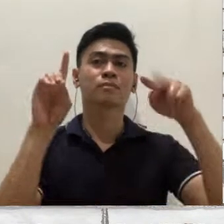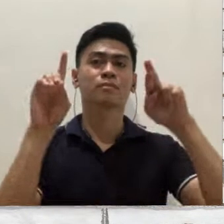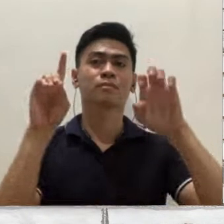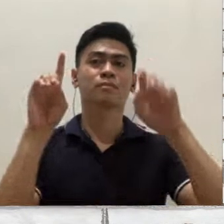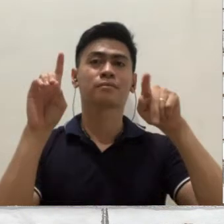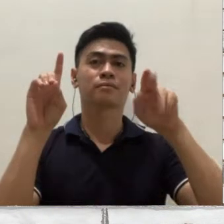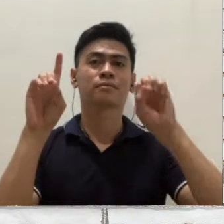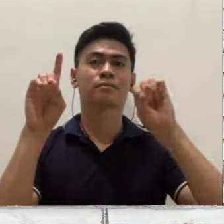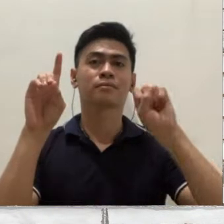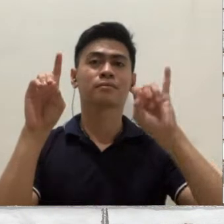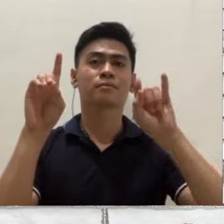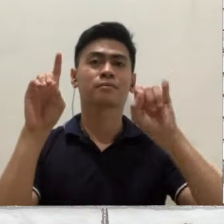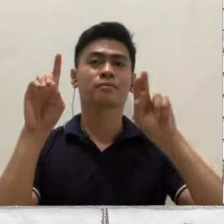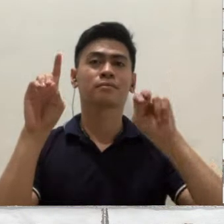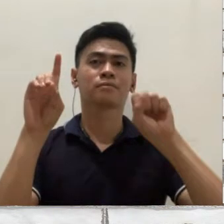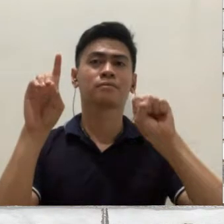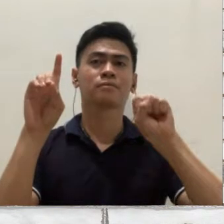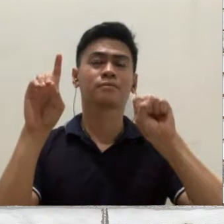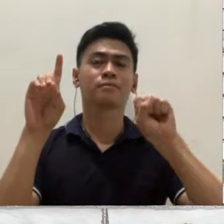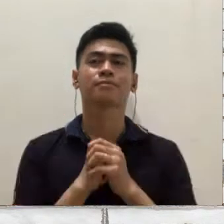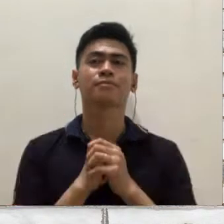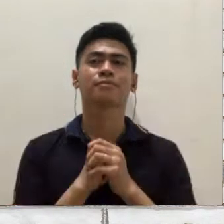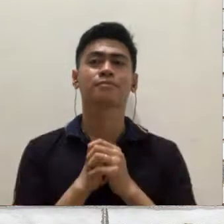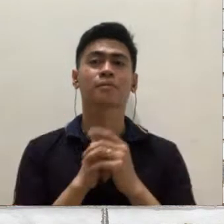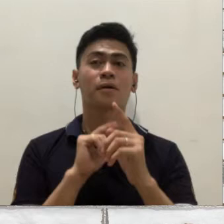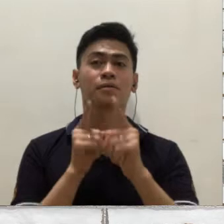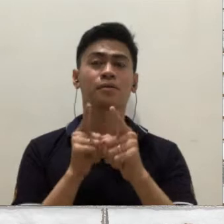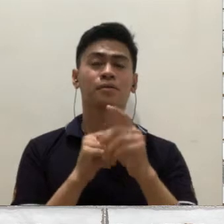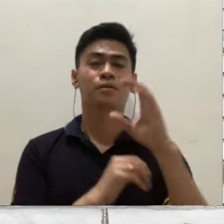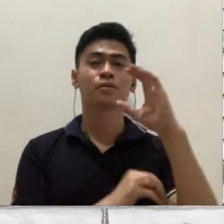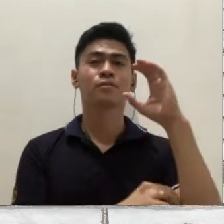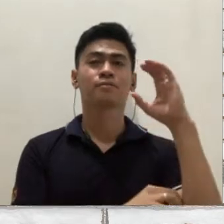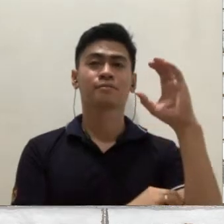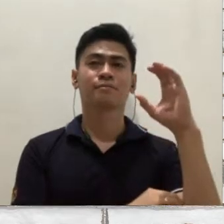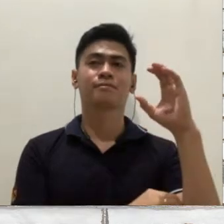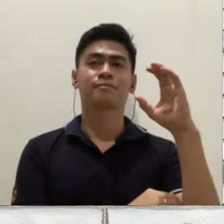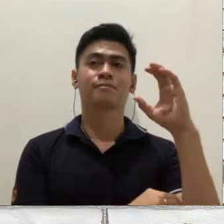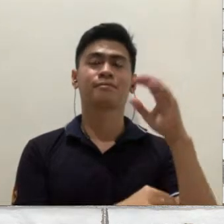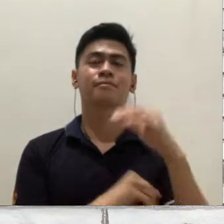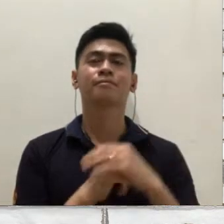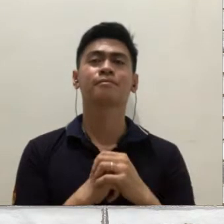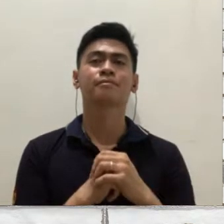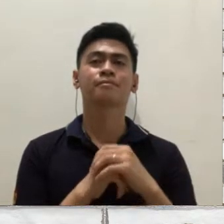C. Transitional devices. Or D. Prepositions.